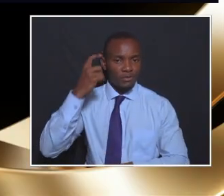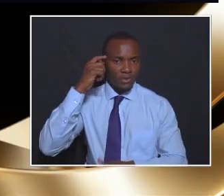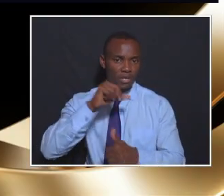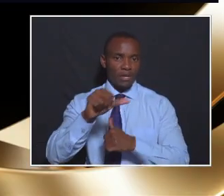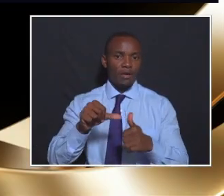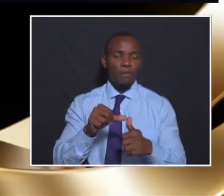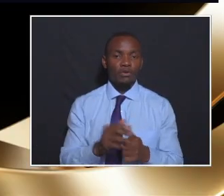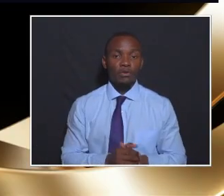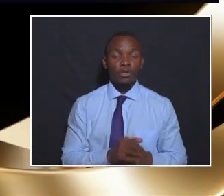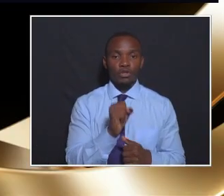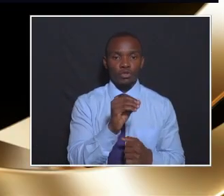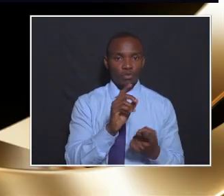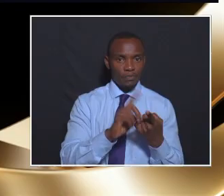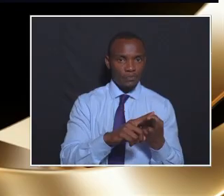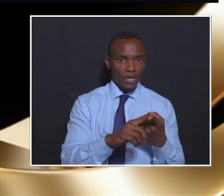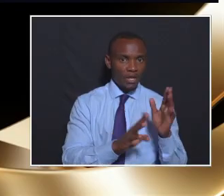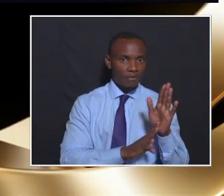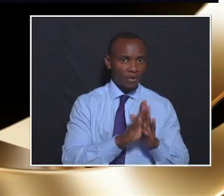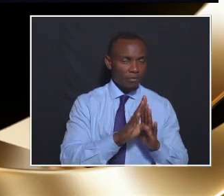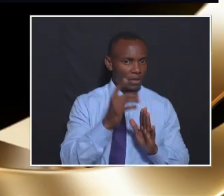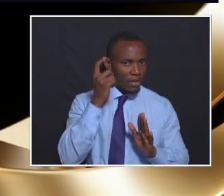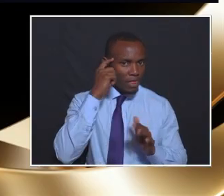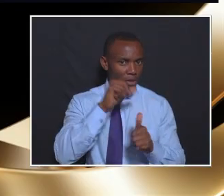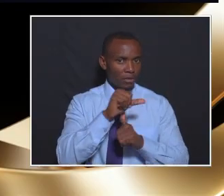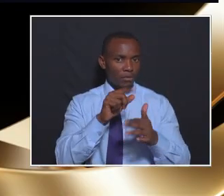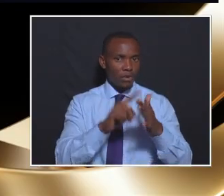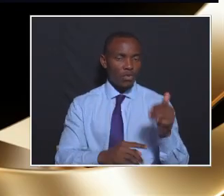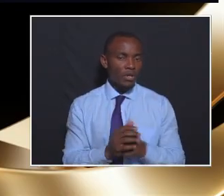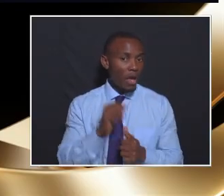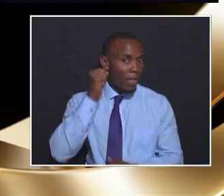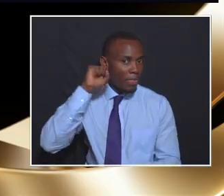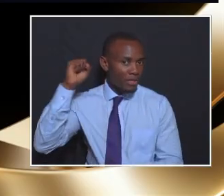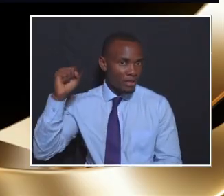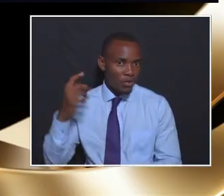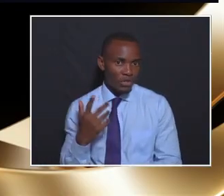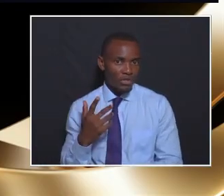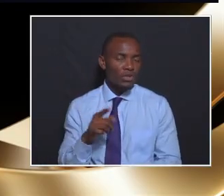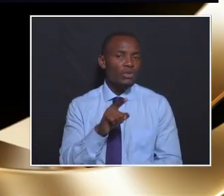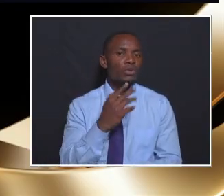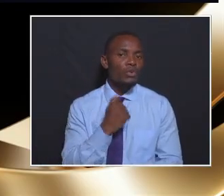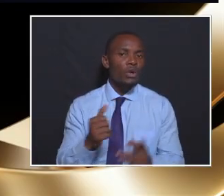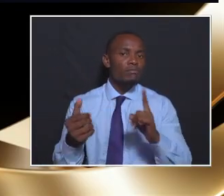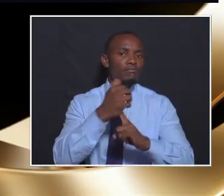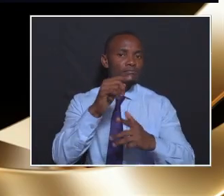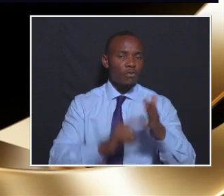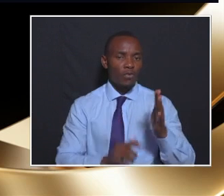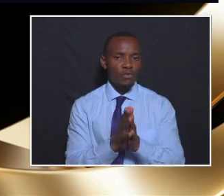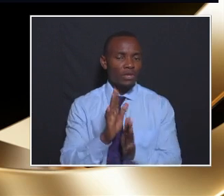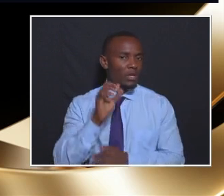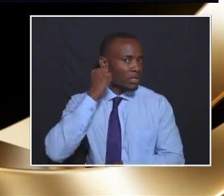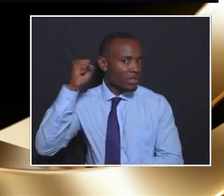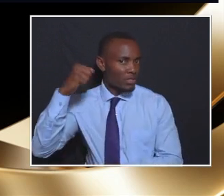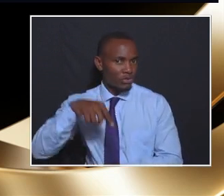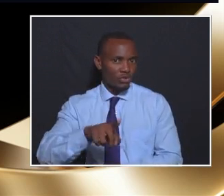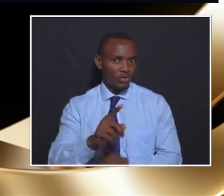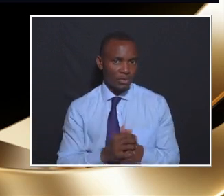in development, you need to think about your sound. What is your sound? What do you want to achieve with your sound? Do